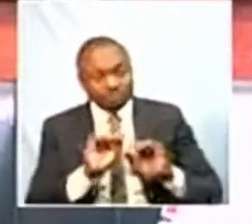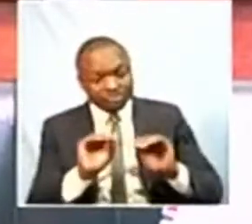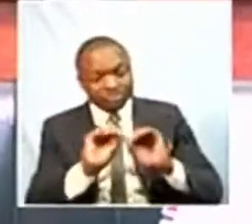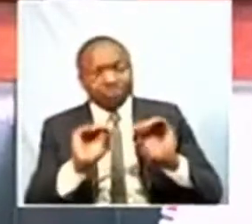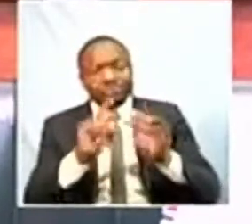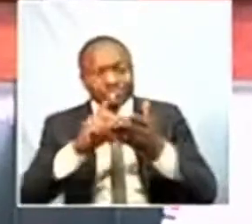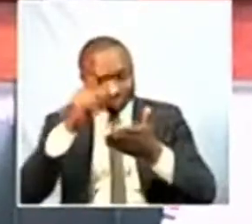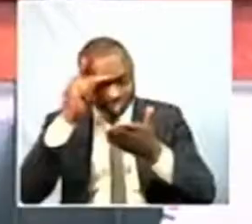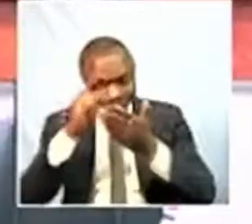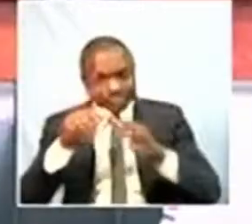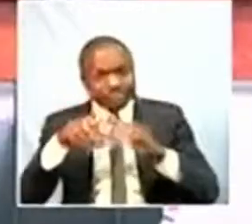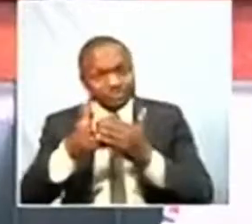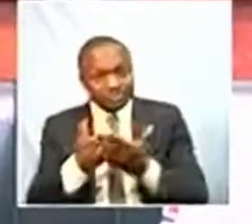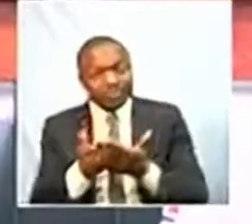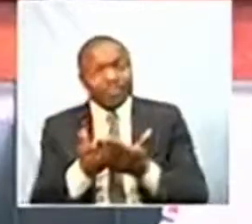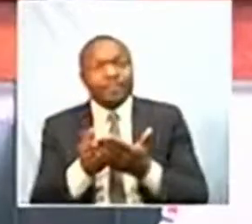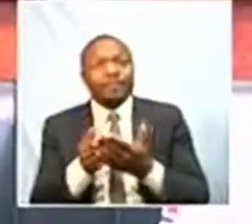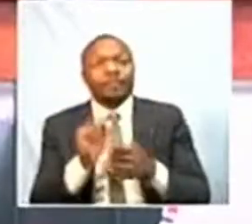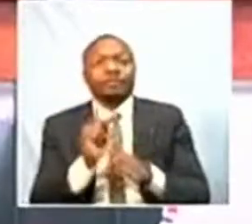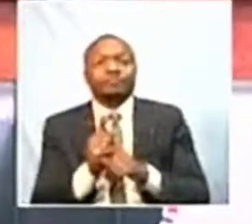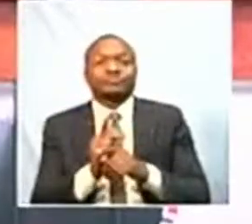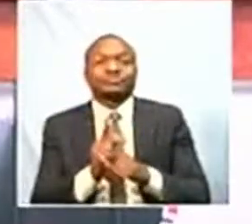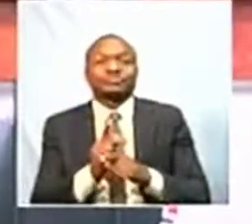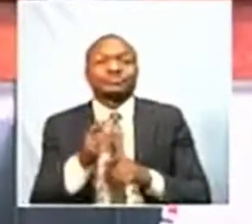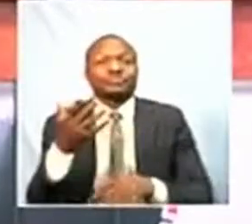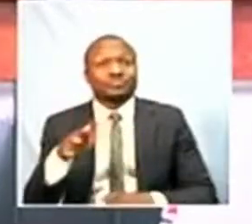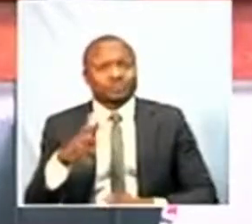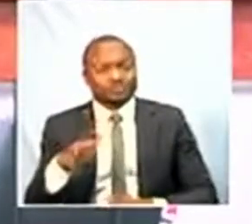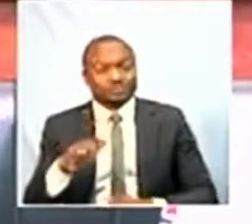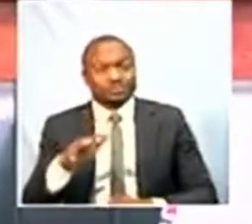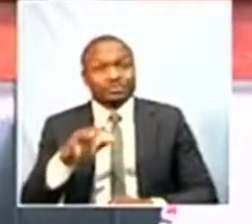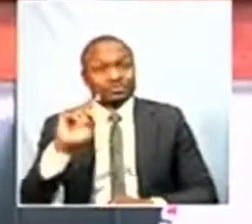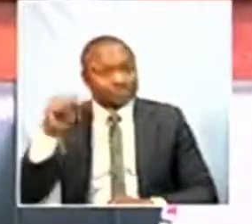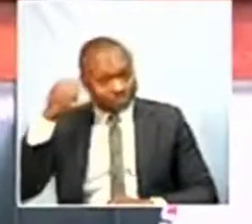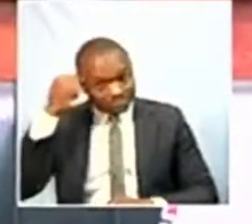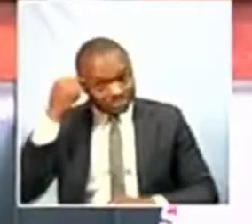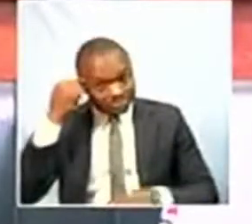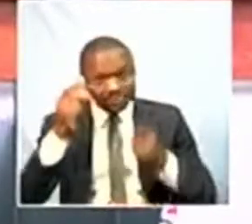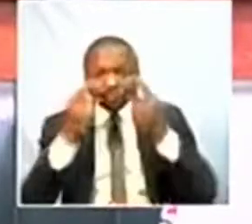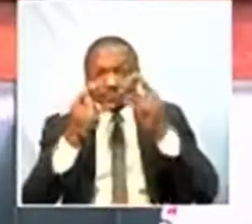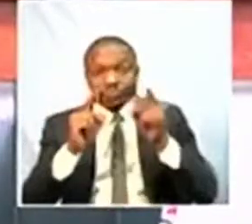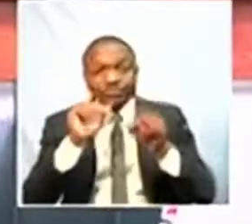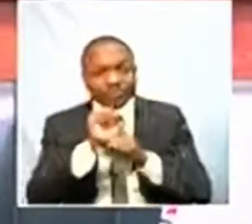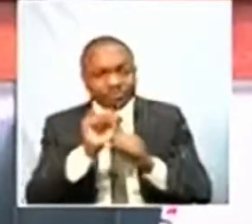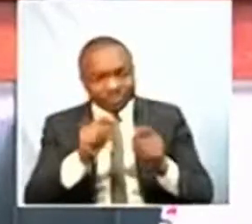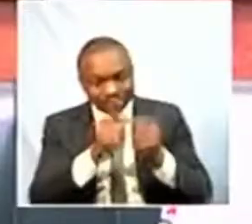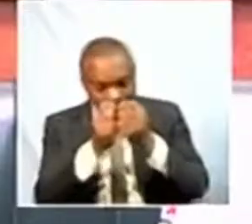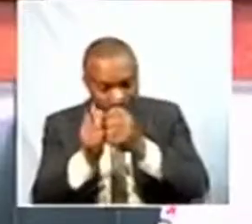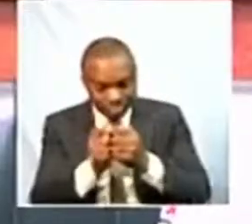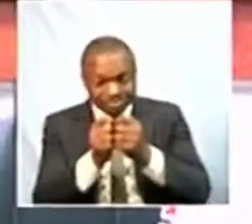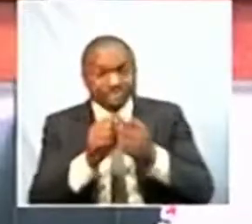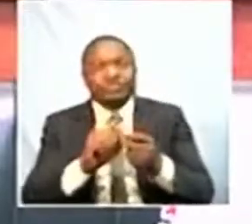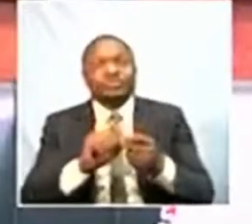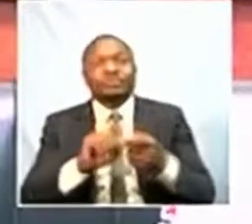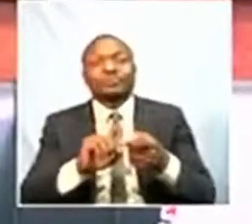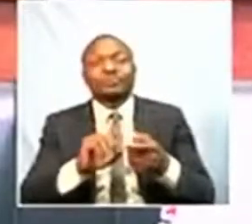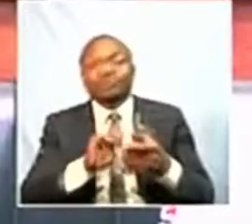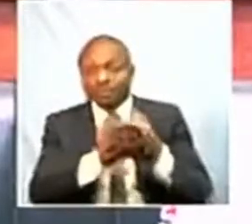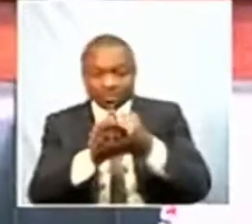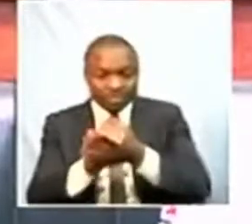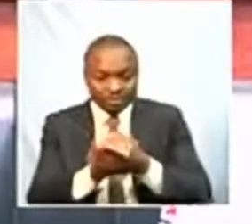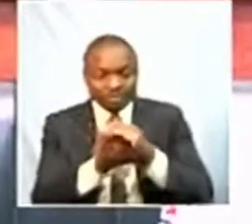create and care for nature. Government and public must work together. Collective responsibilities must be